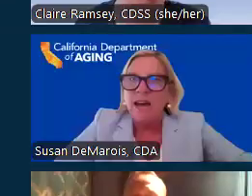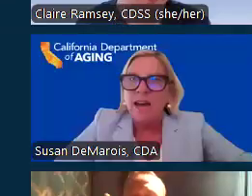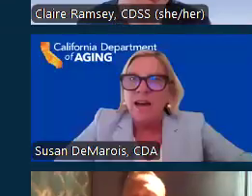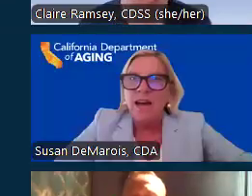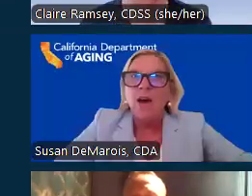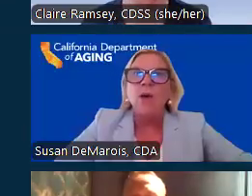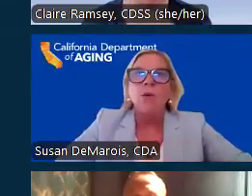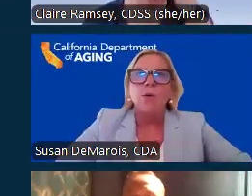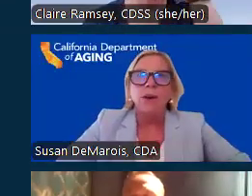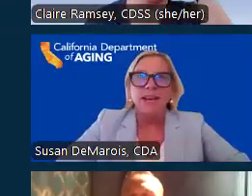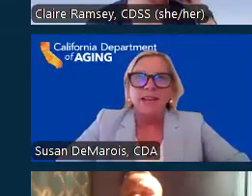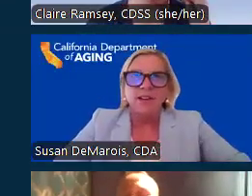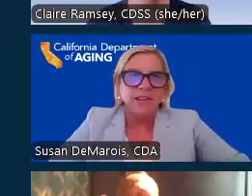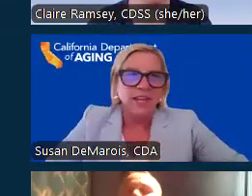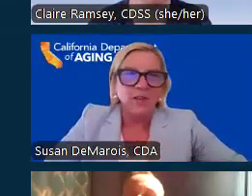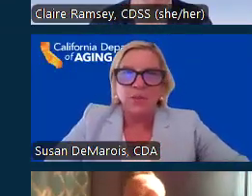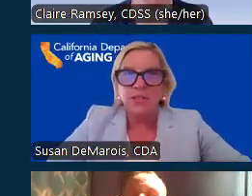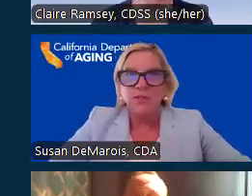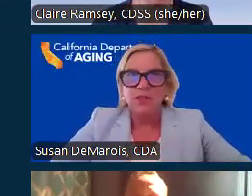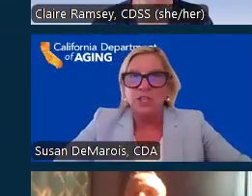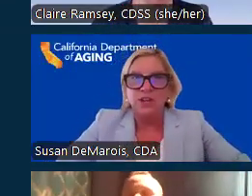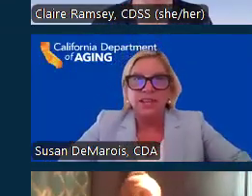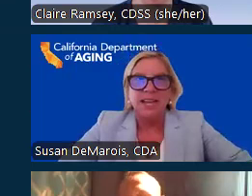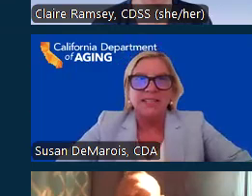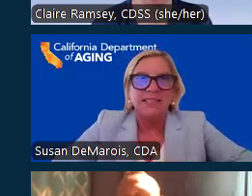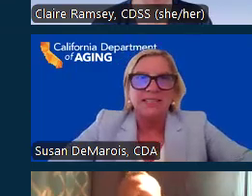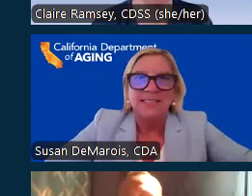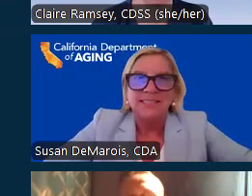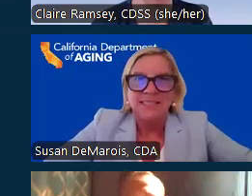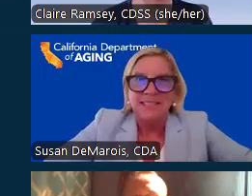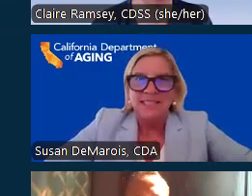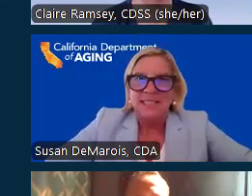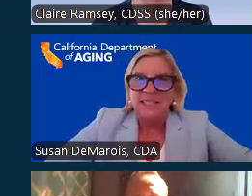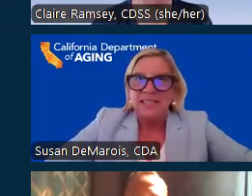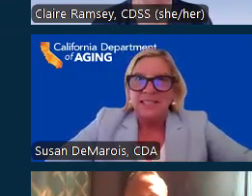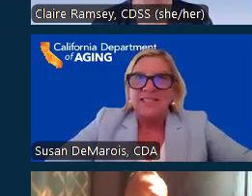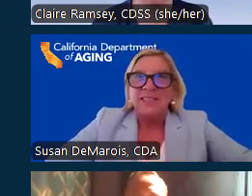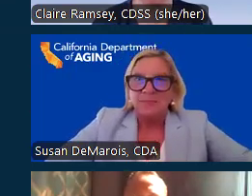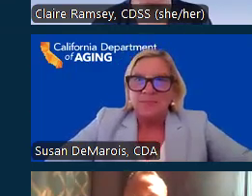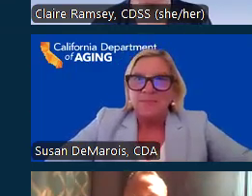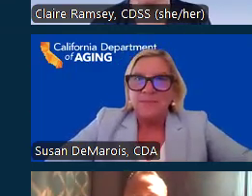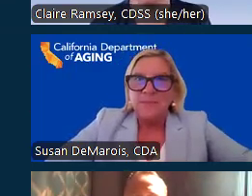public. Oh, great, Claire. Thank you so much for sharing that. Thanks for the great meeting.